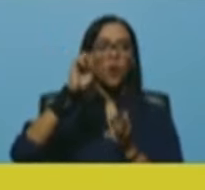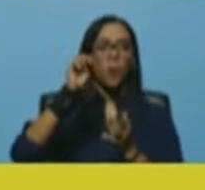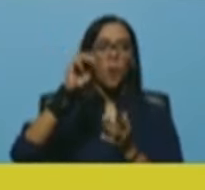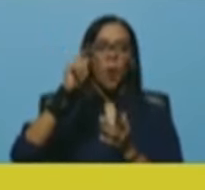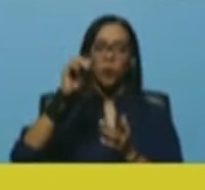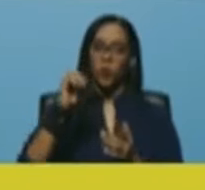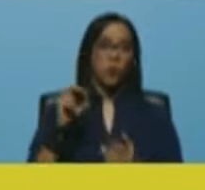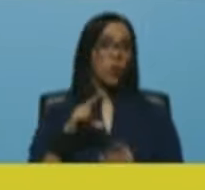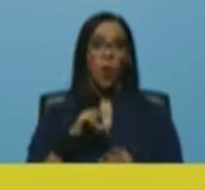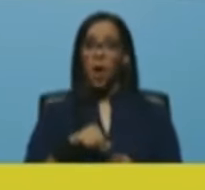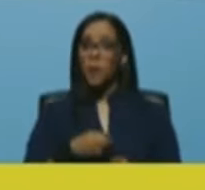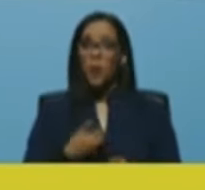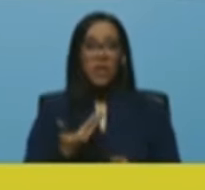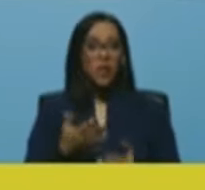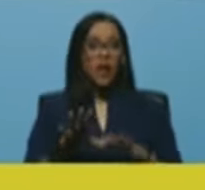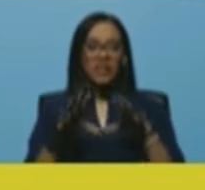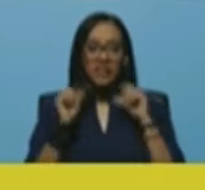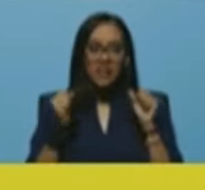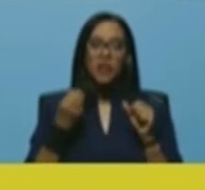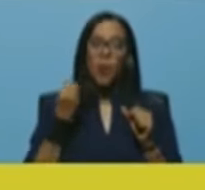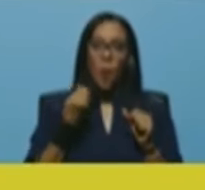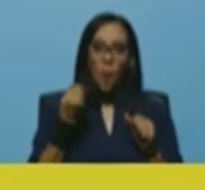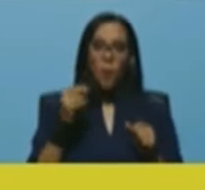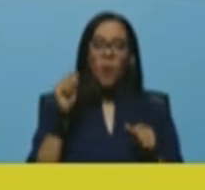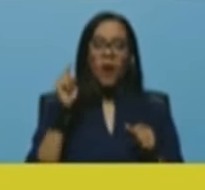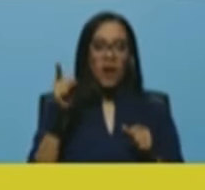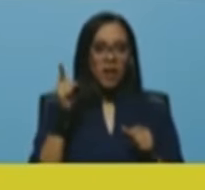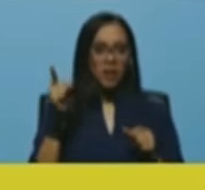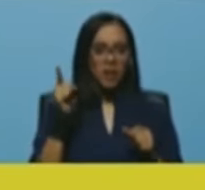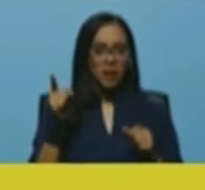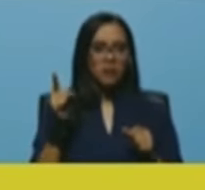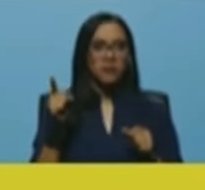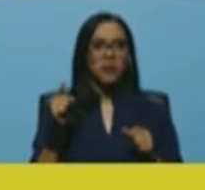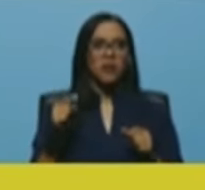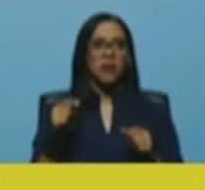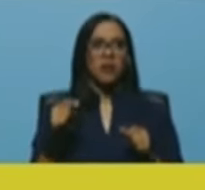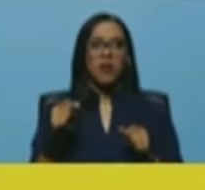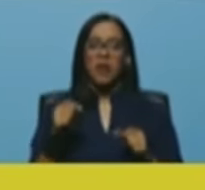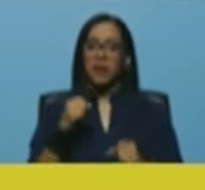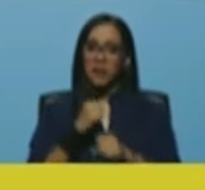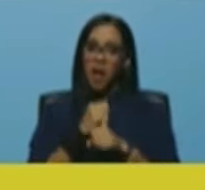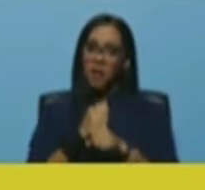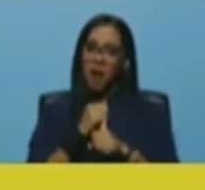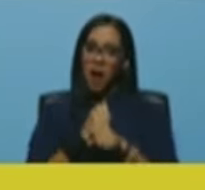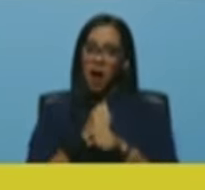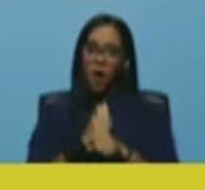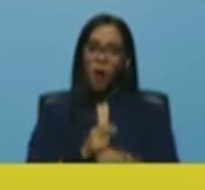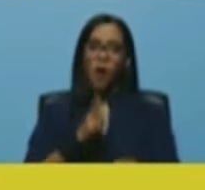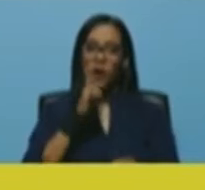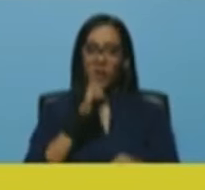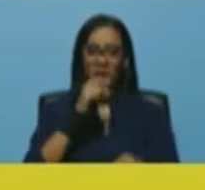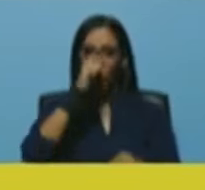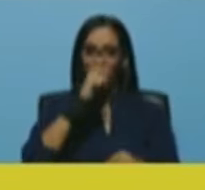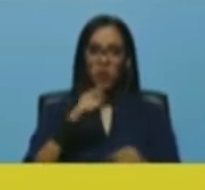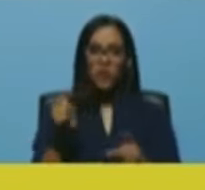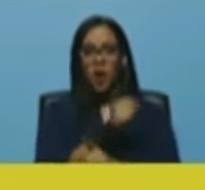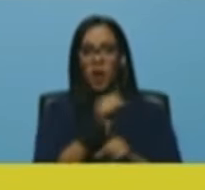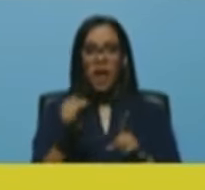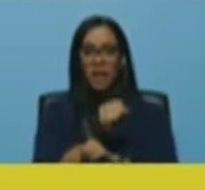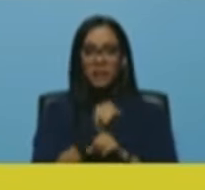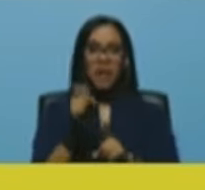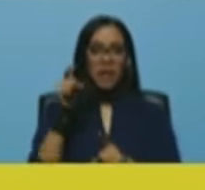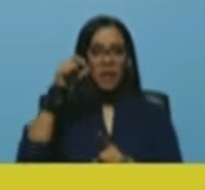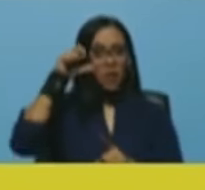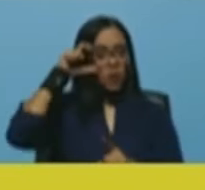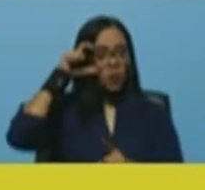painting, the art that represents our cacique Coromoto. I don't understand how this